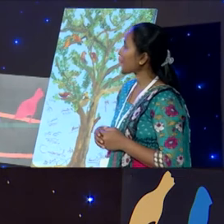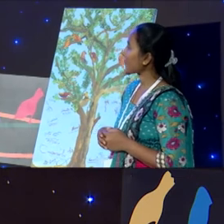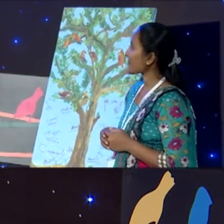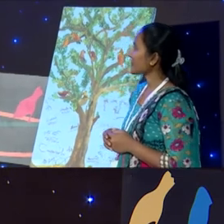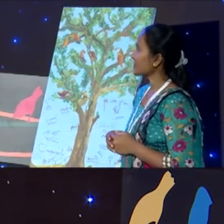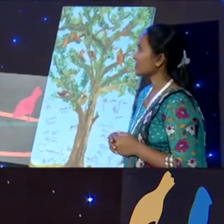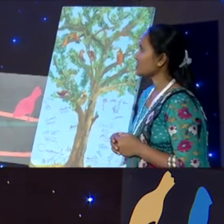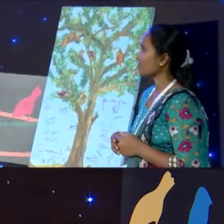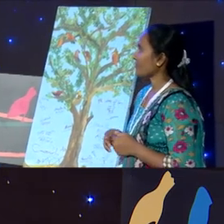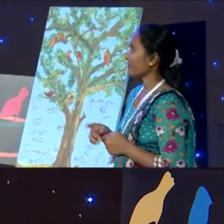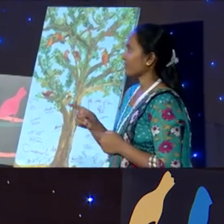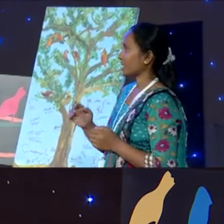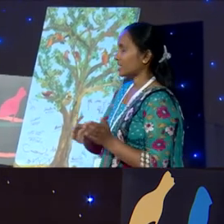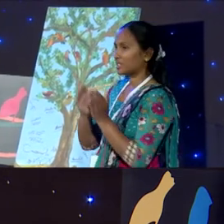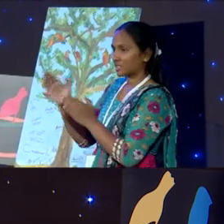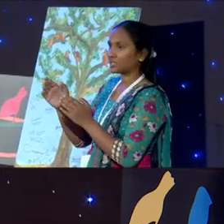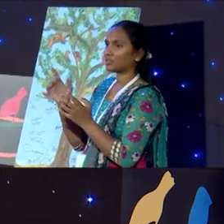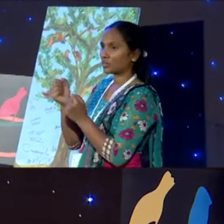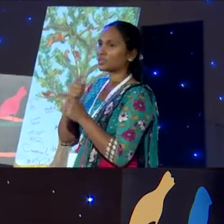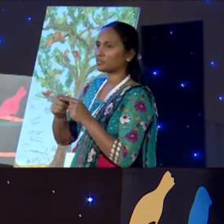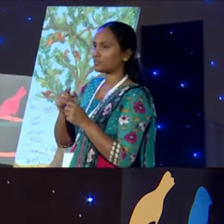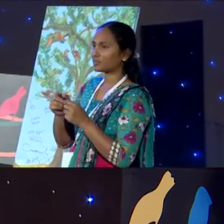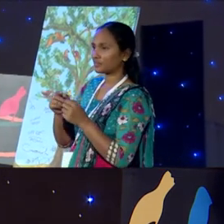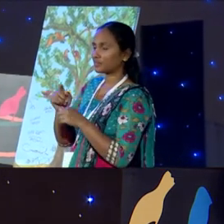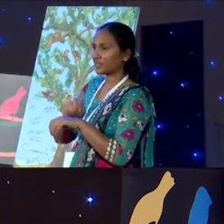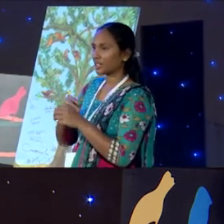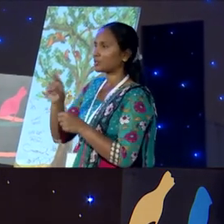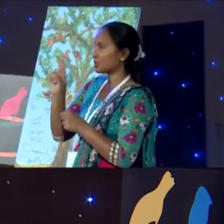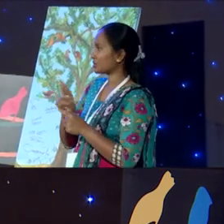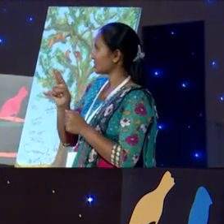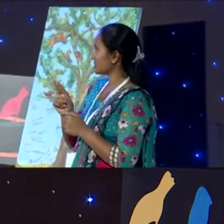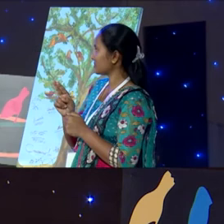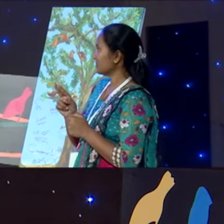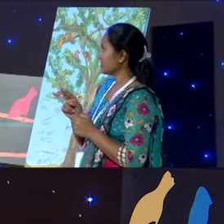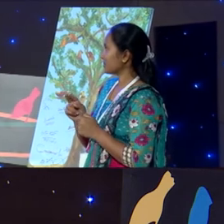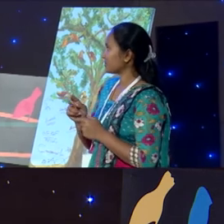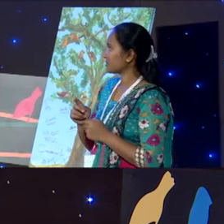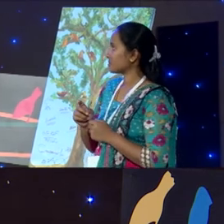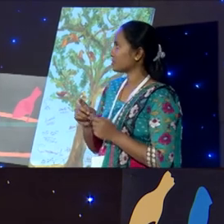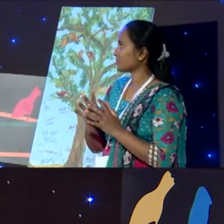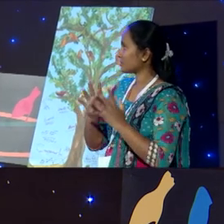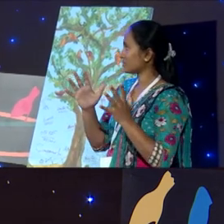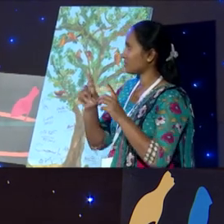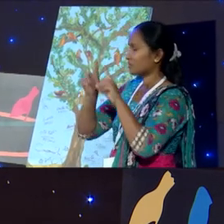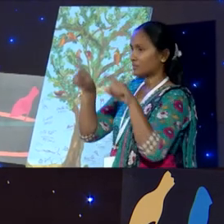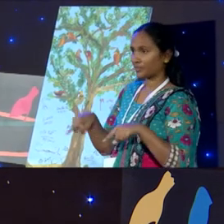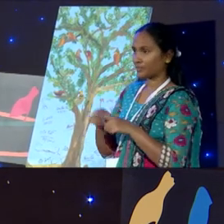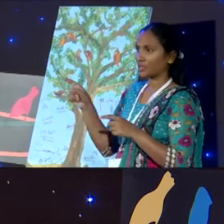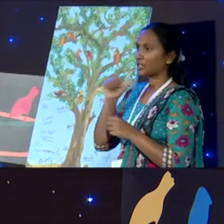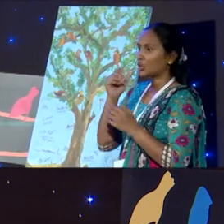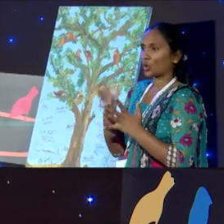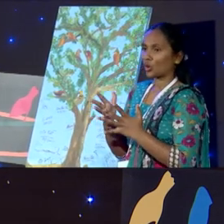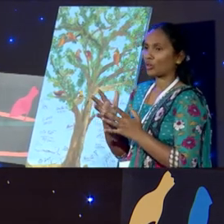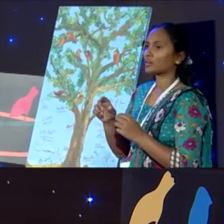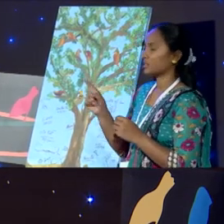Our next phase, which is just pending, is the voice commands, which will only, we know we're missing out on that particular target group,